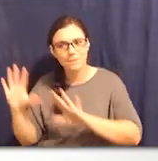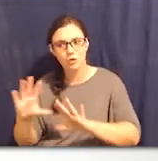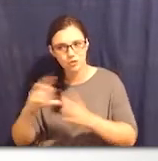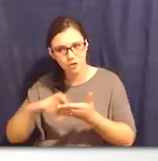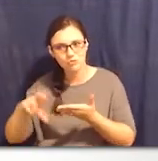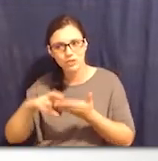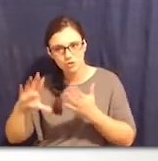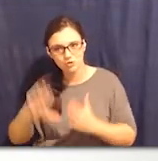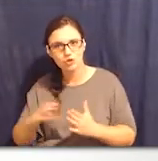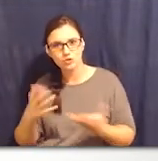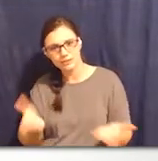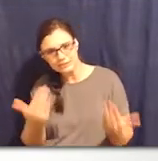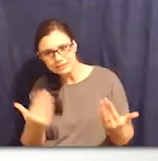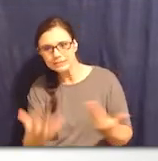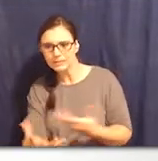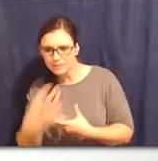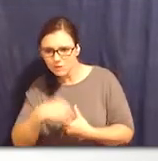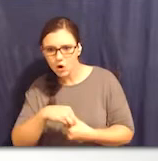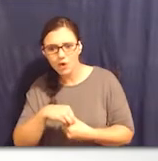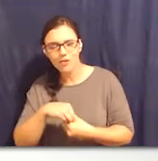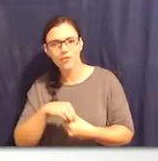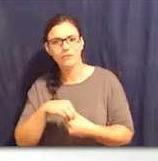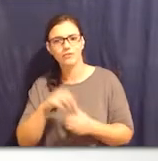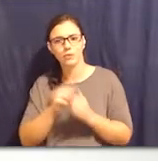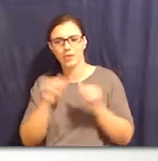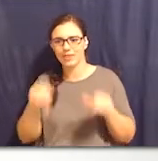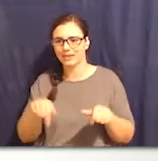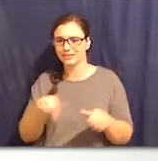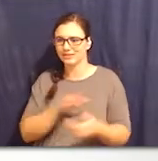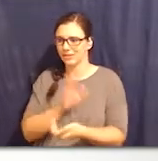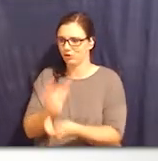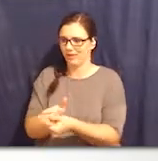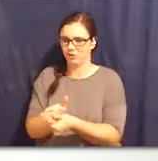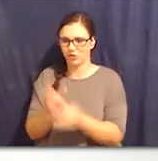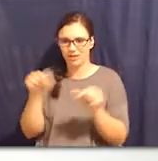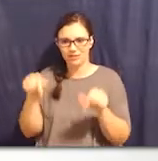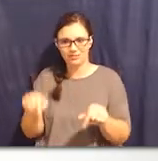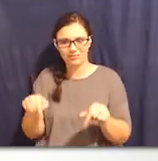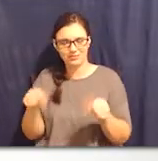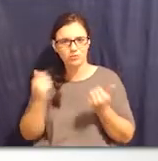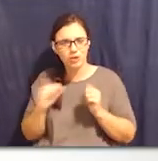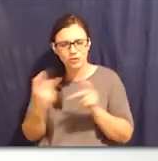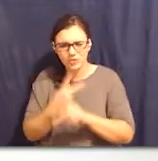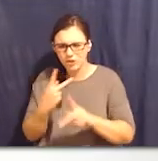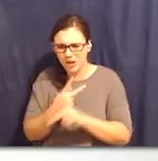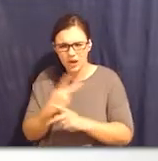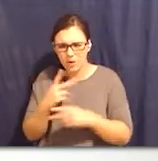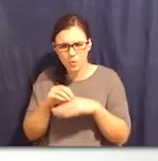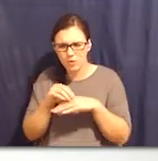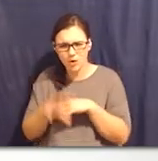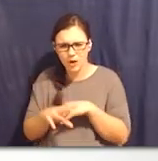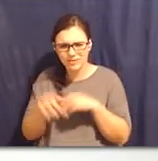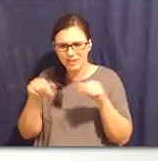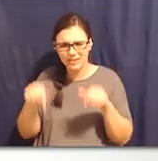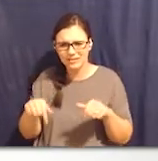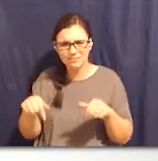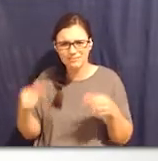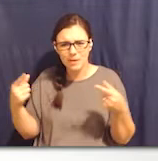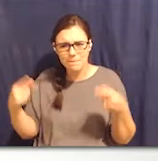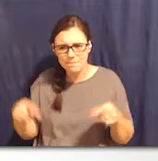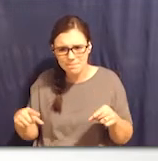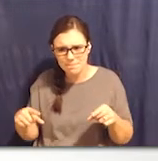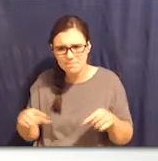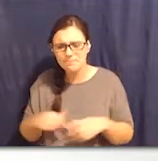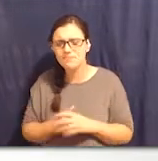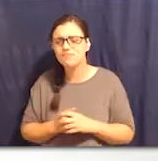because they were the ones who pushed the researchers to get involved in this kind of intervention, in this trying to find out